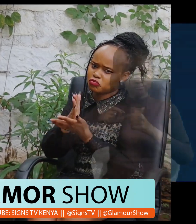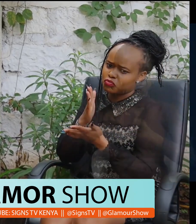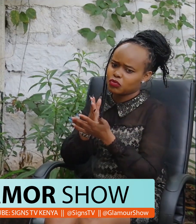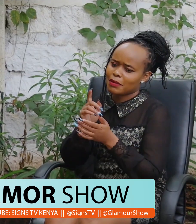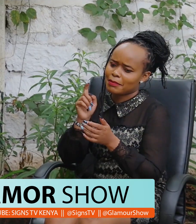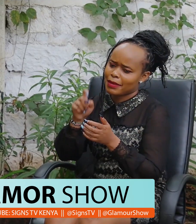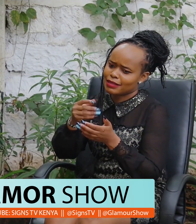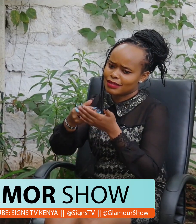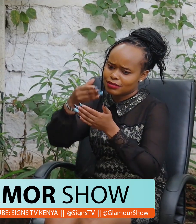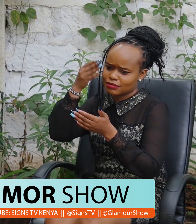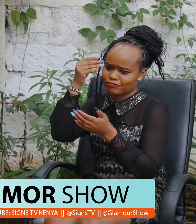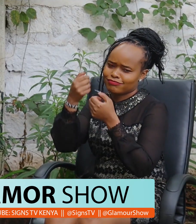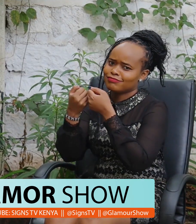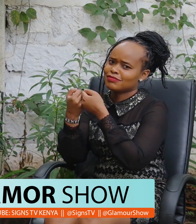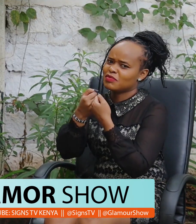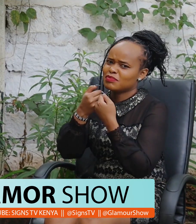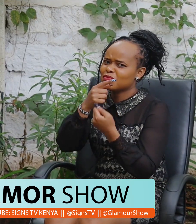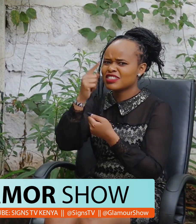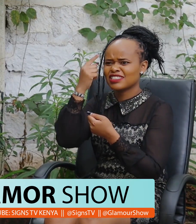I really agree,